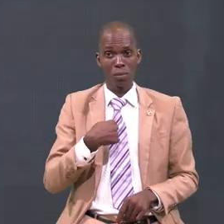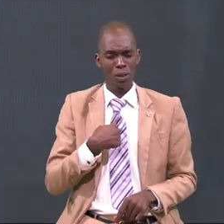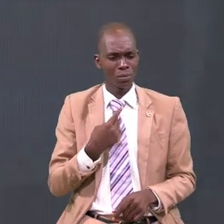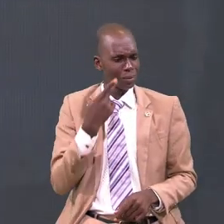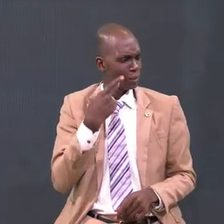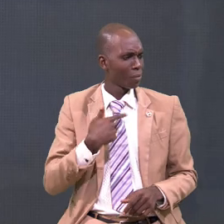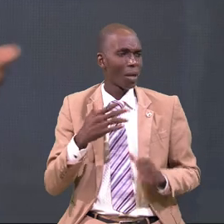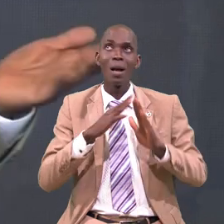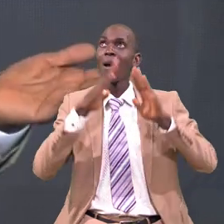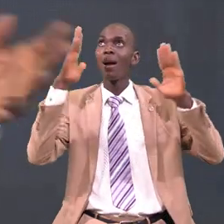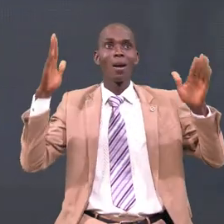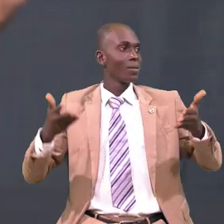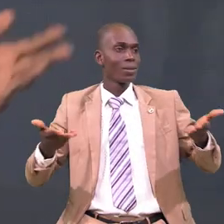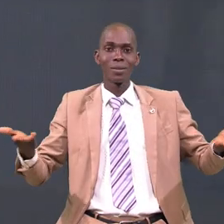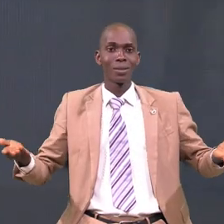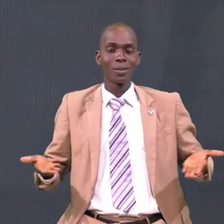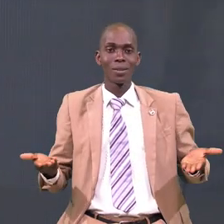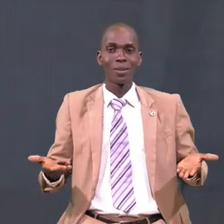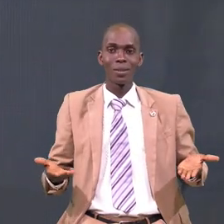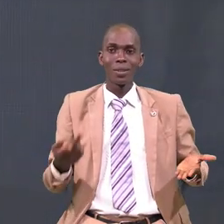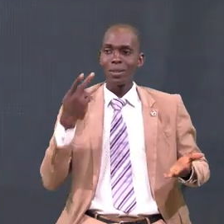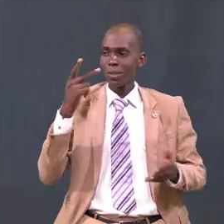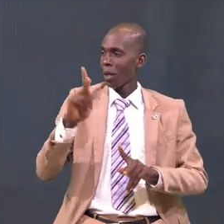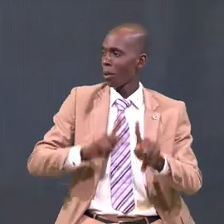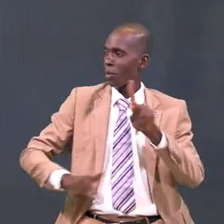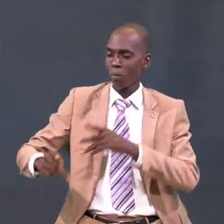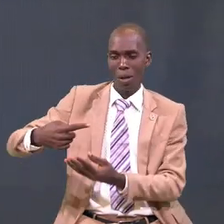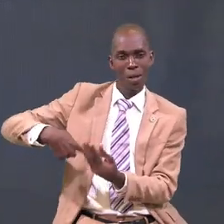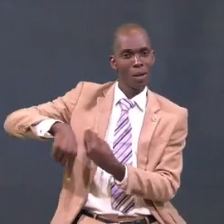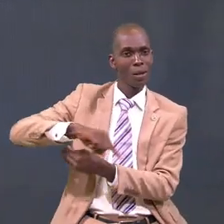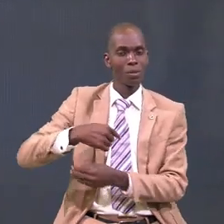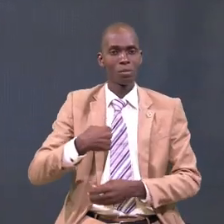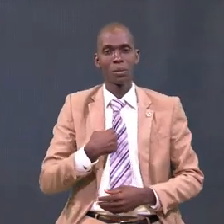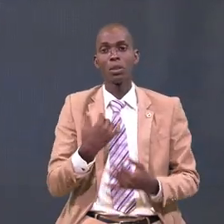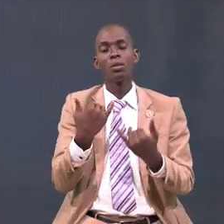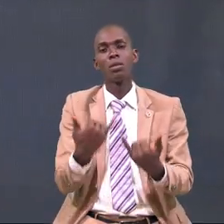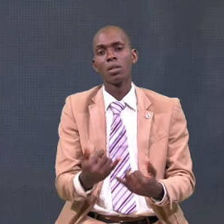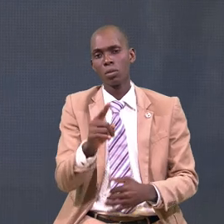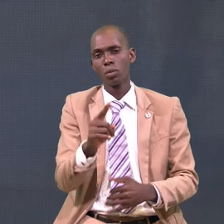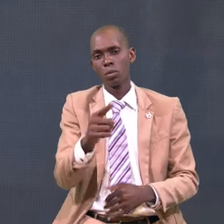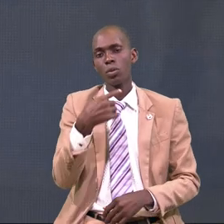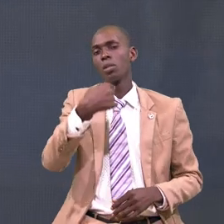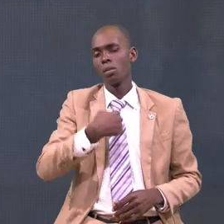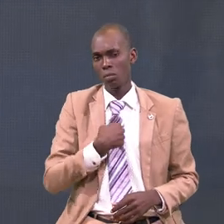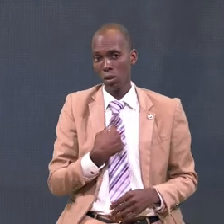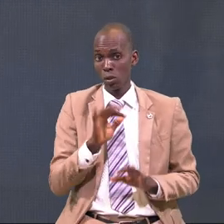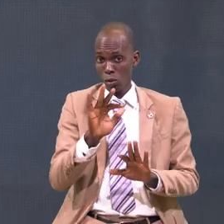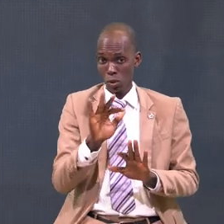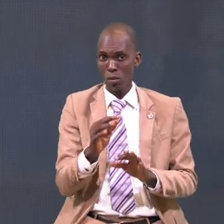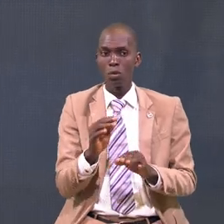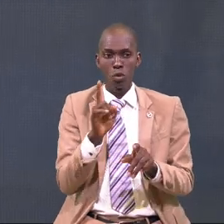palace. Look at my surrounding. Now, tell me the message. Look around